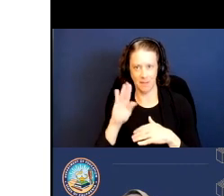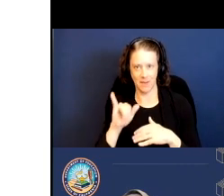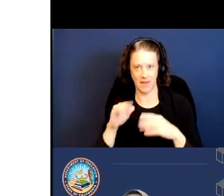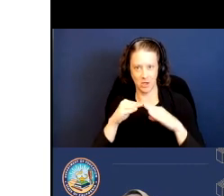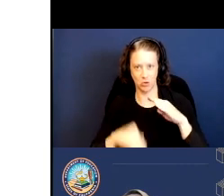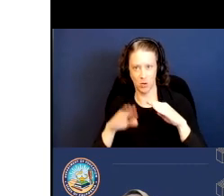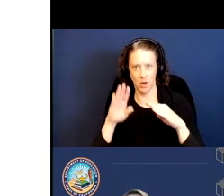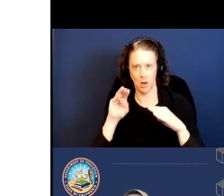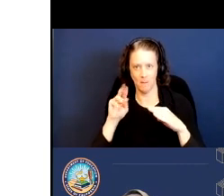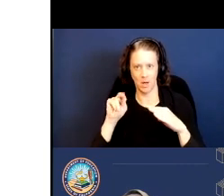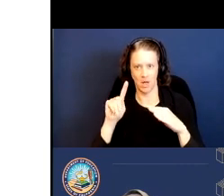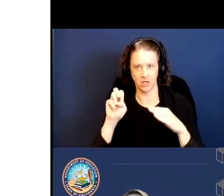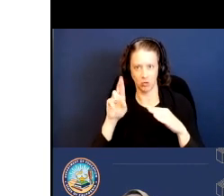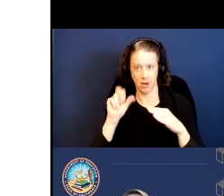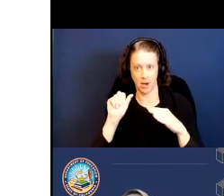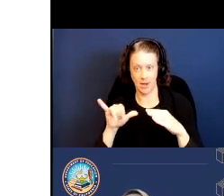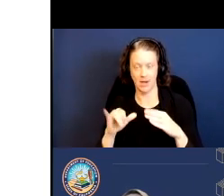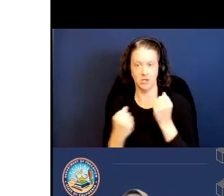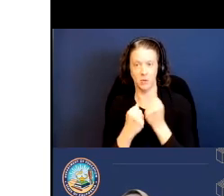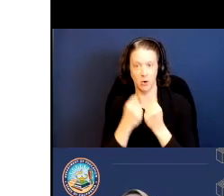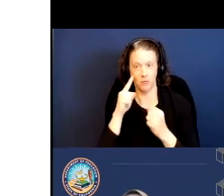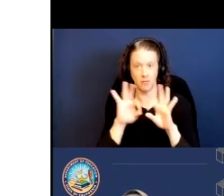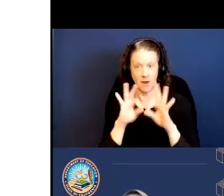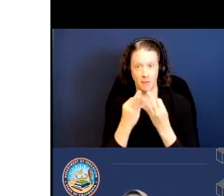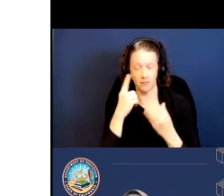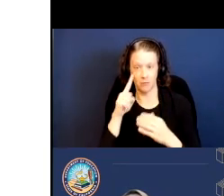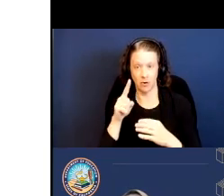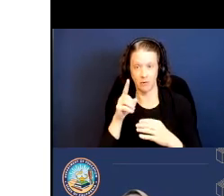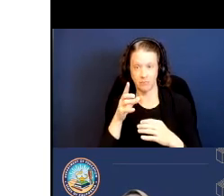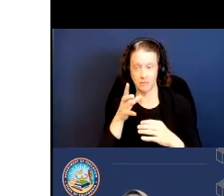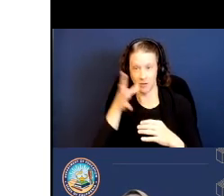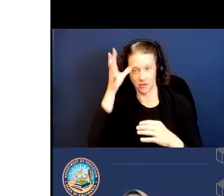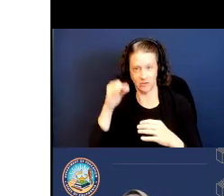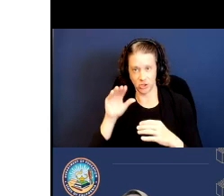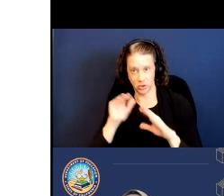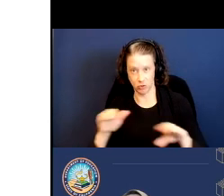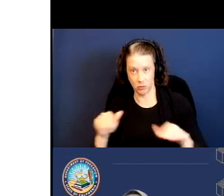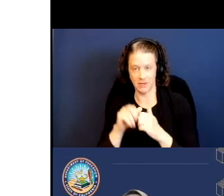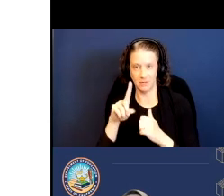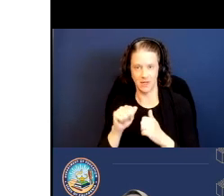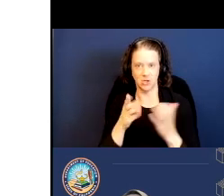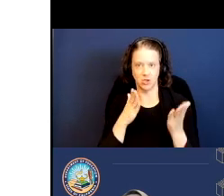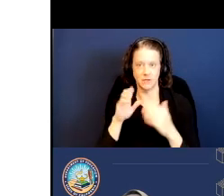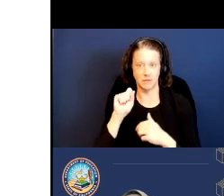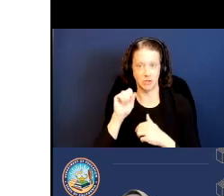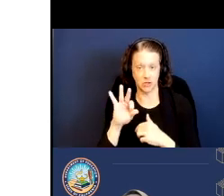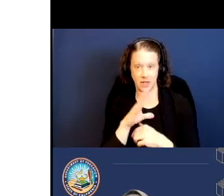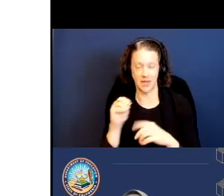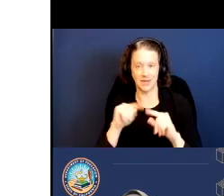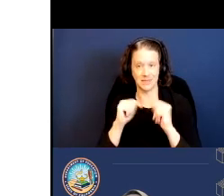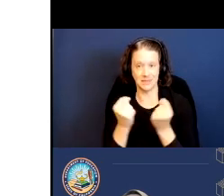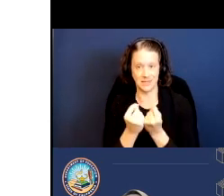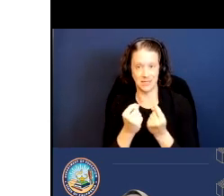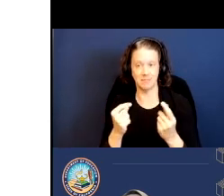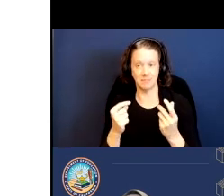Monterey. Support for Families of Children with Disabilities serves San Francisco. And Team of Advocates for